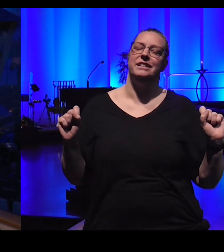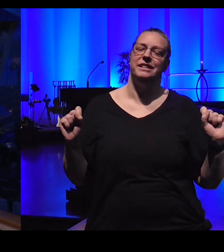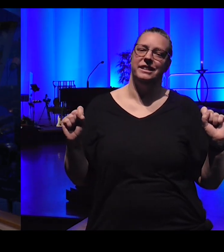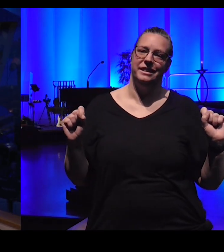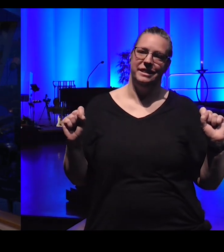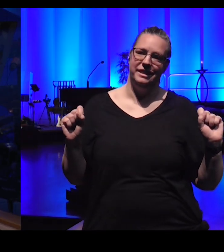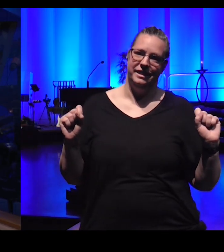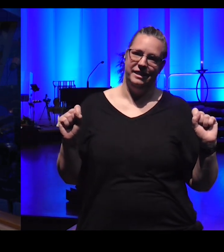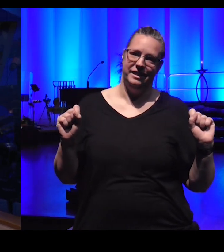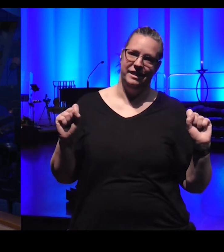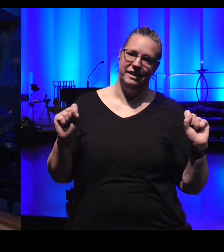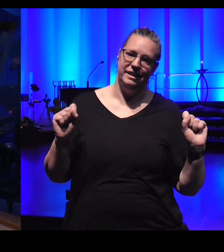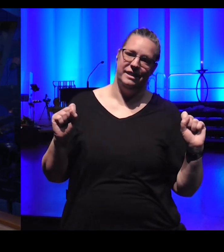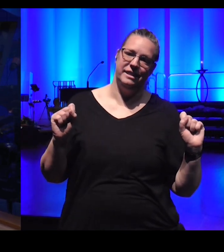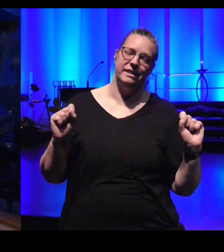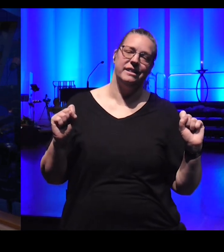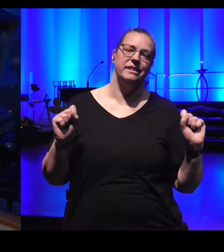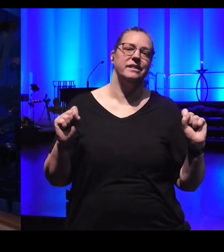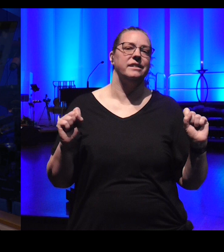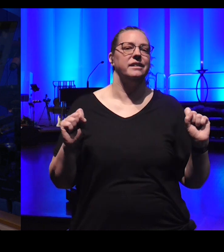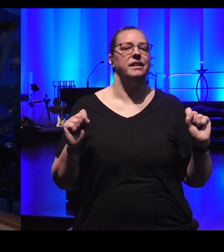free.